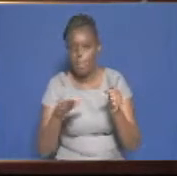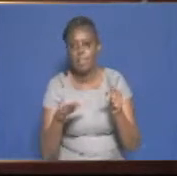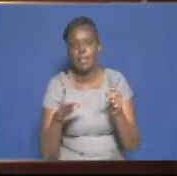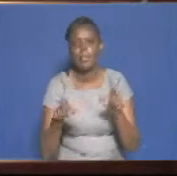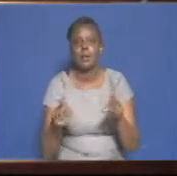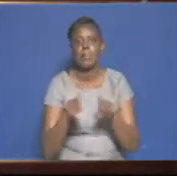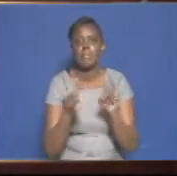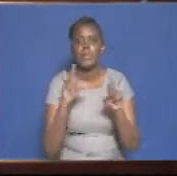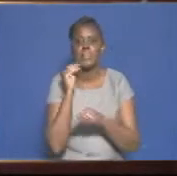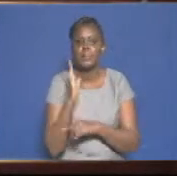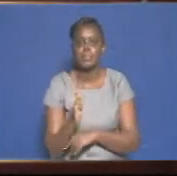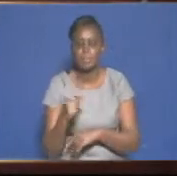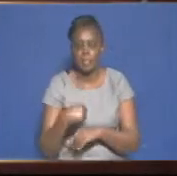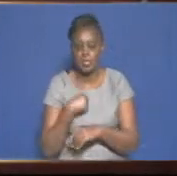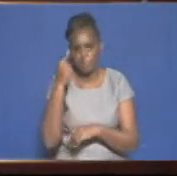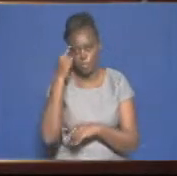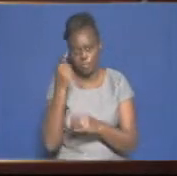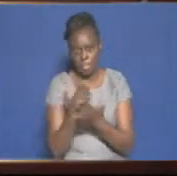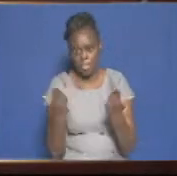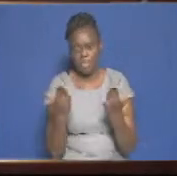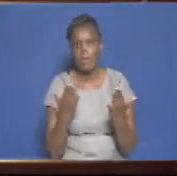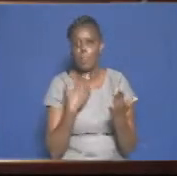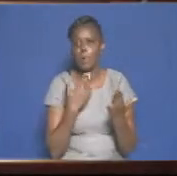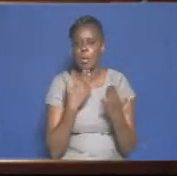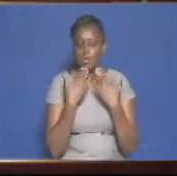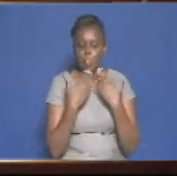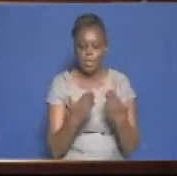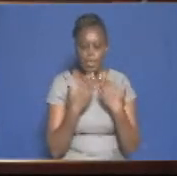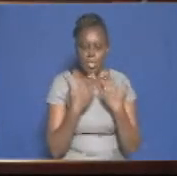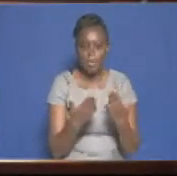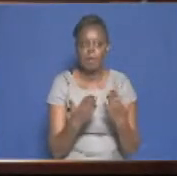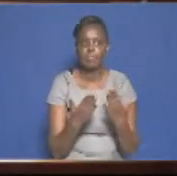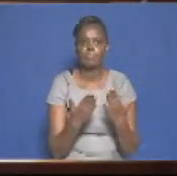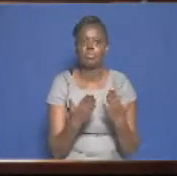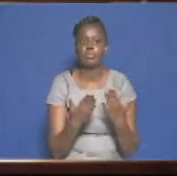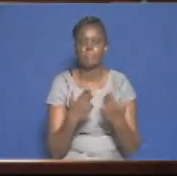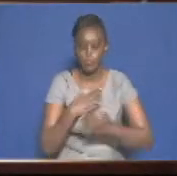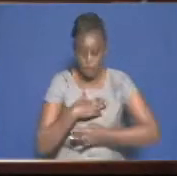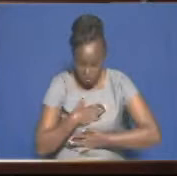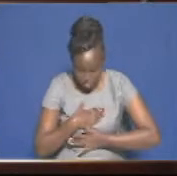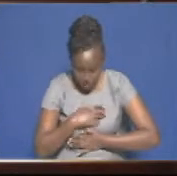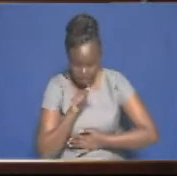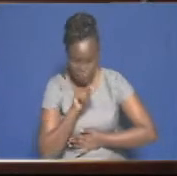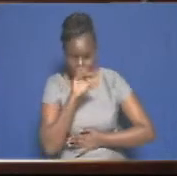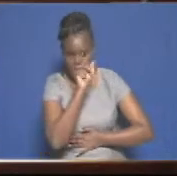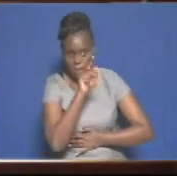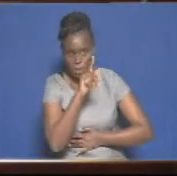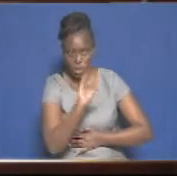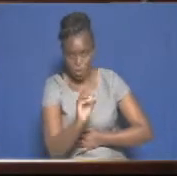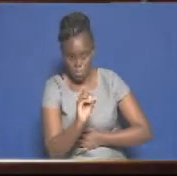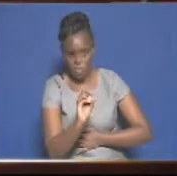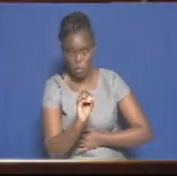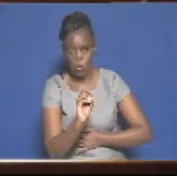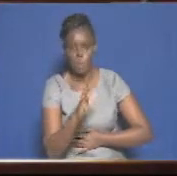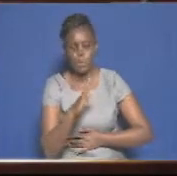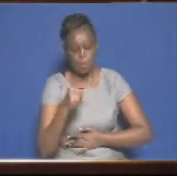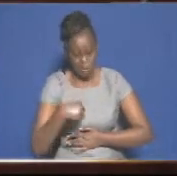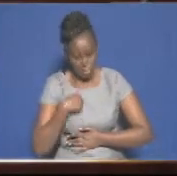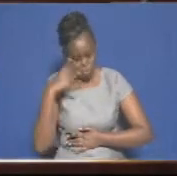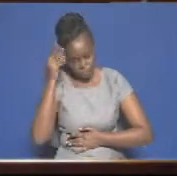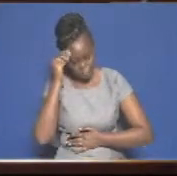Honorable Speaker, there's one thing that I want to thank Jakoyo for, and this is something that I have also